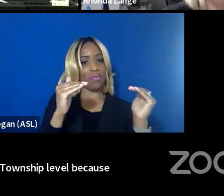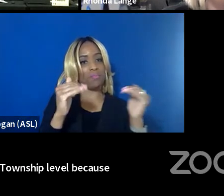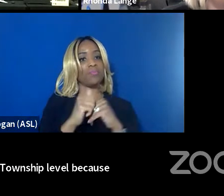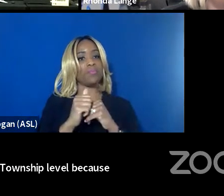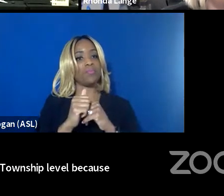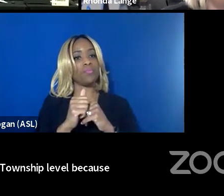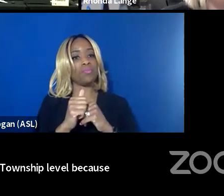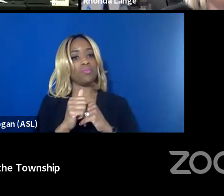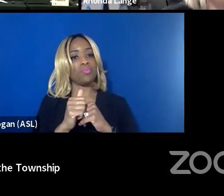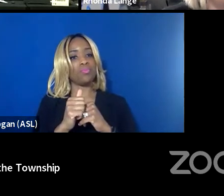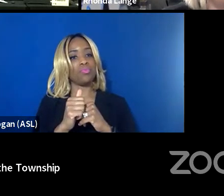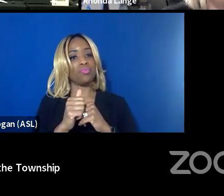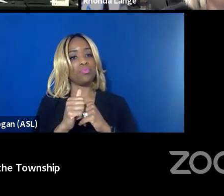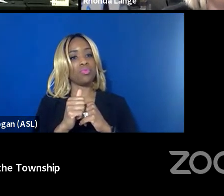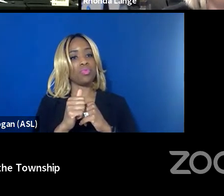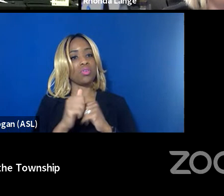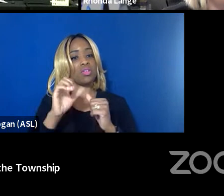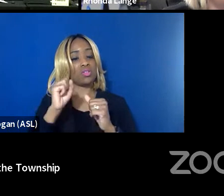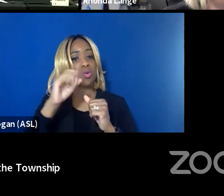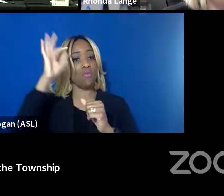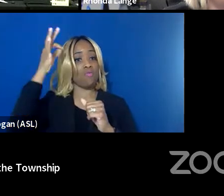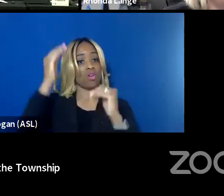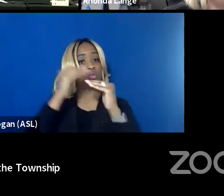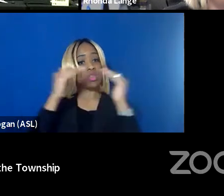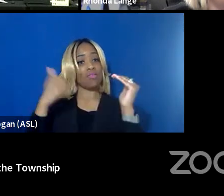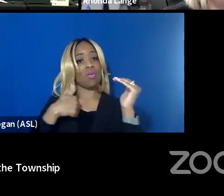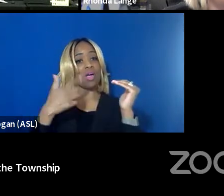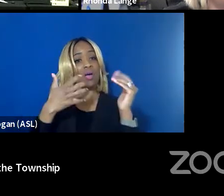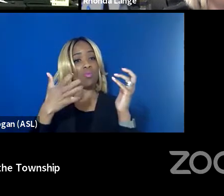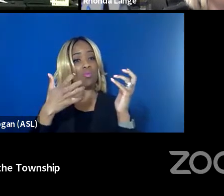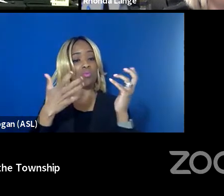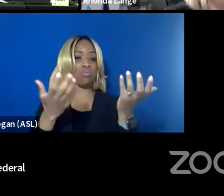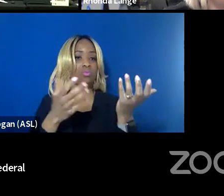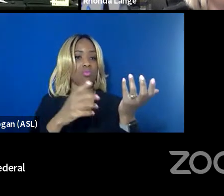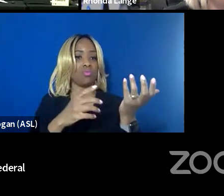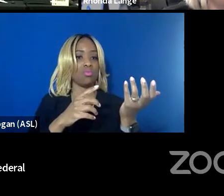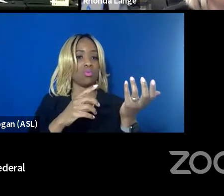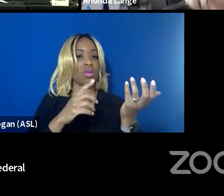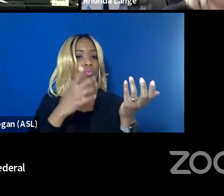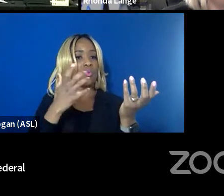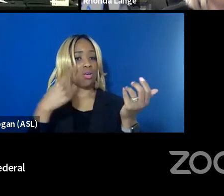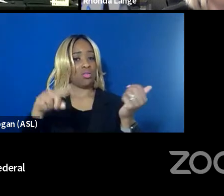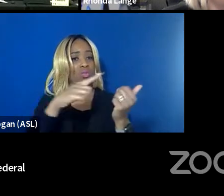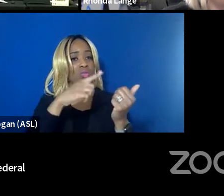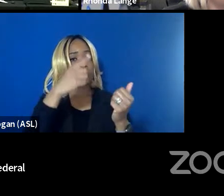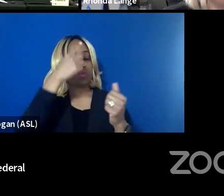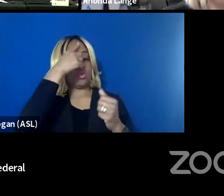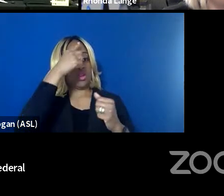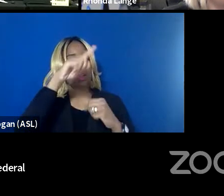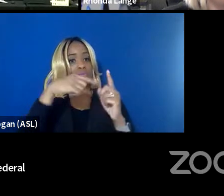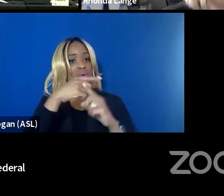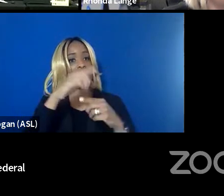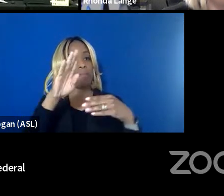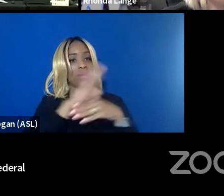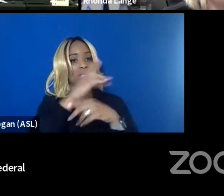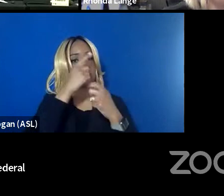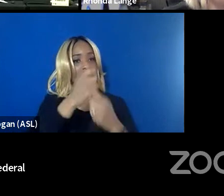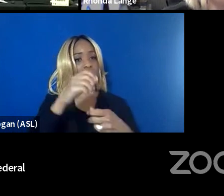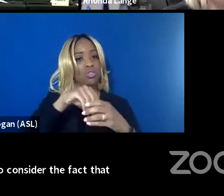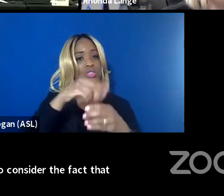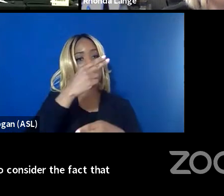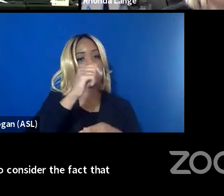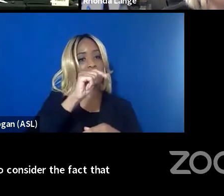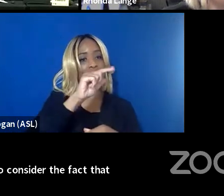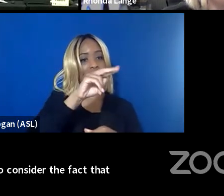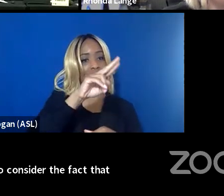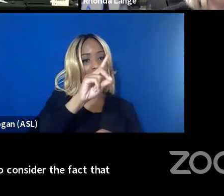is at the federal level, I would like the would like the commission to consider the fact that the business interests in Holland